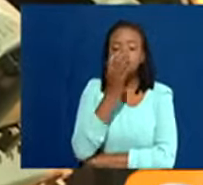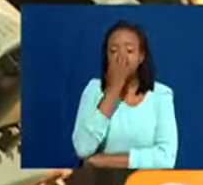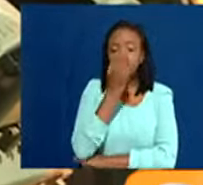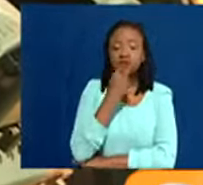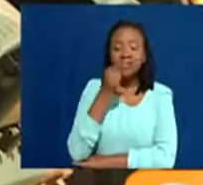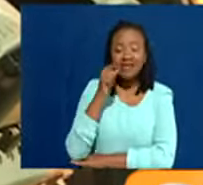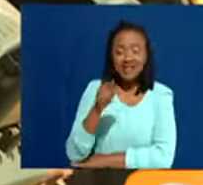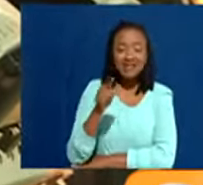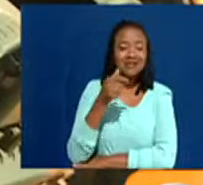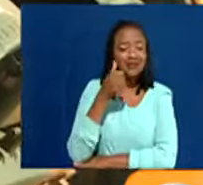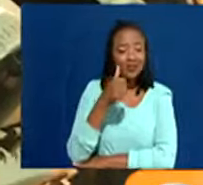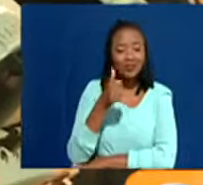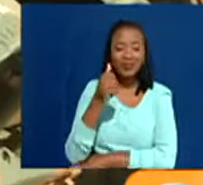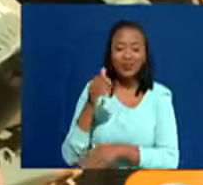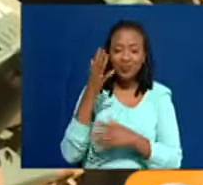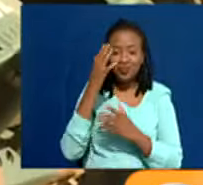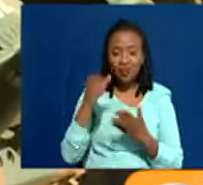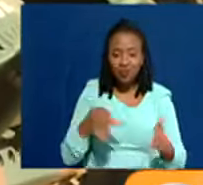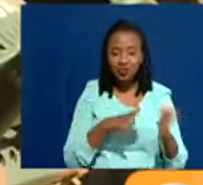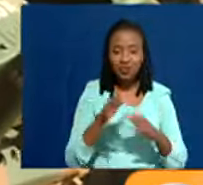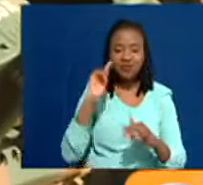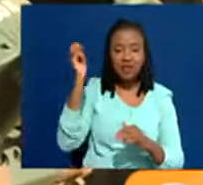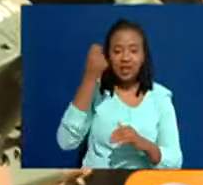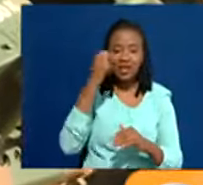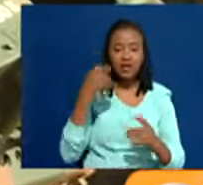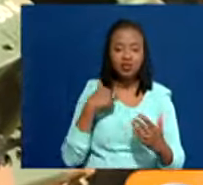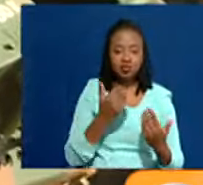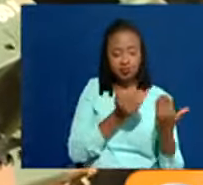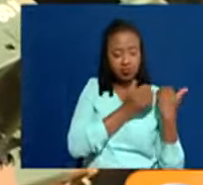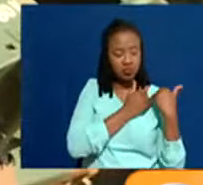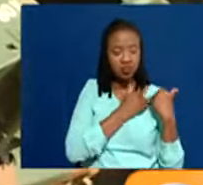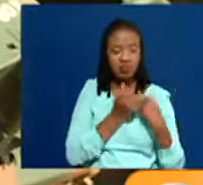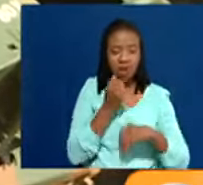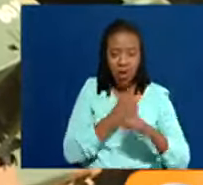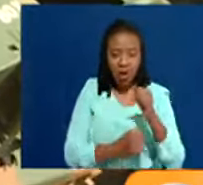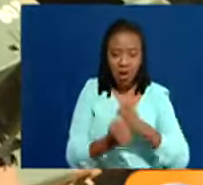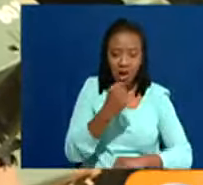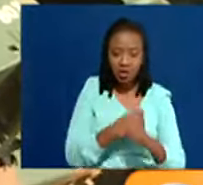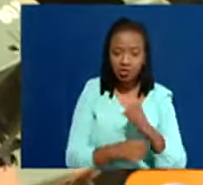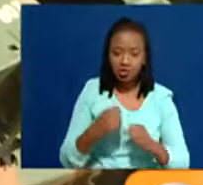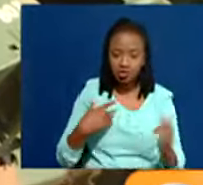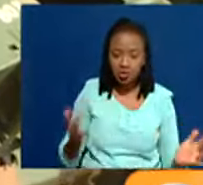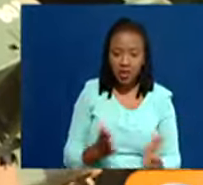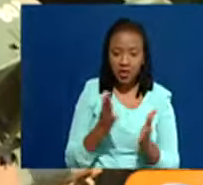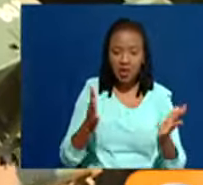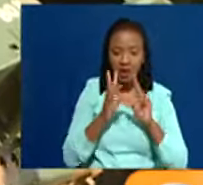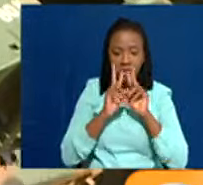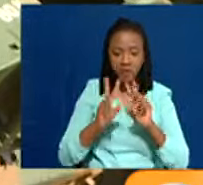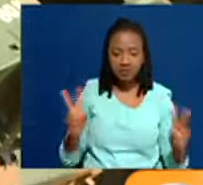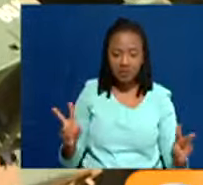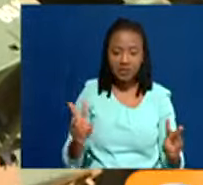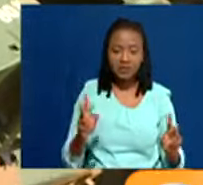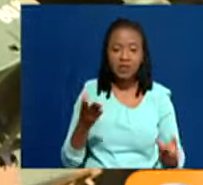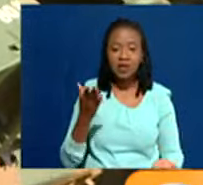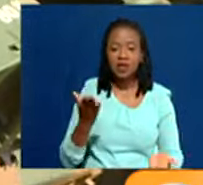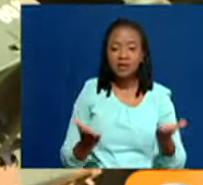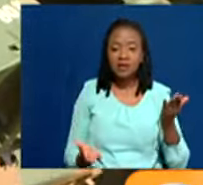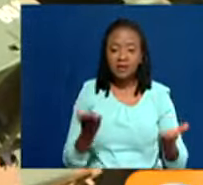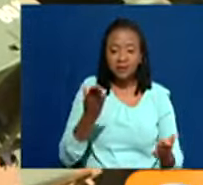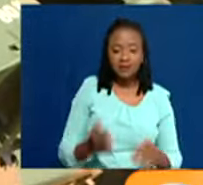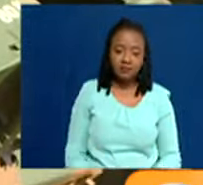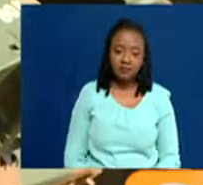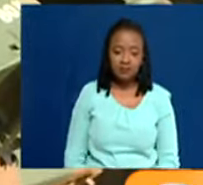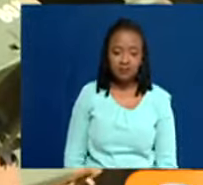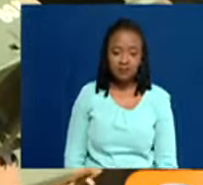country's efforts to meet its regional and global obligation in pursuit of peace and stability. Safin Acheng